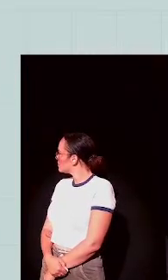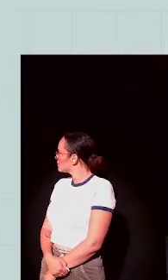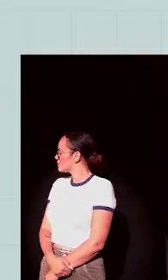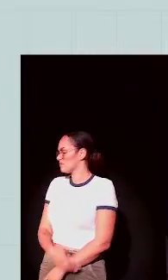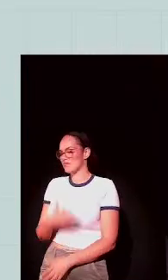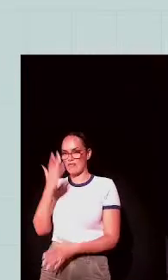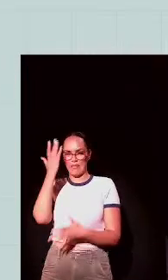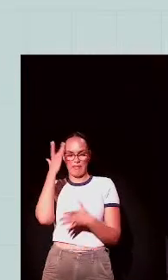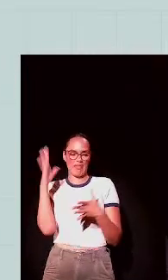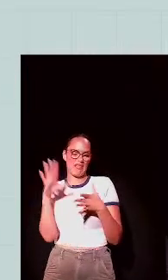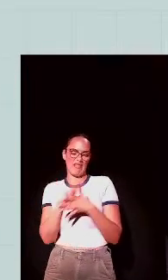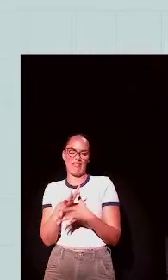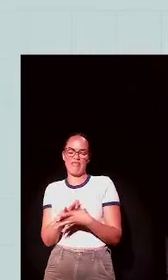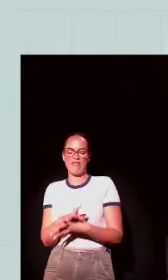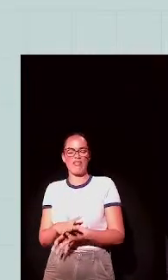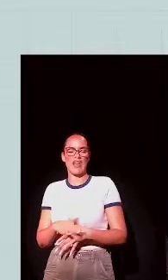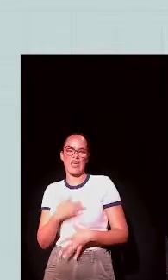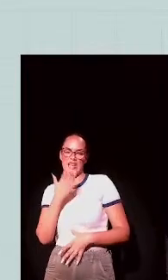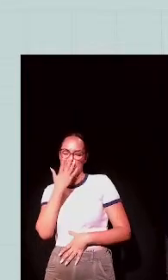Motherfucking aging.